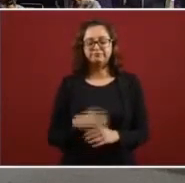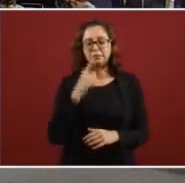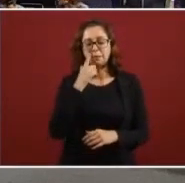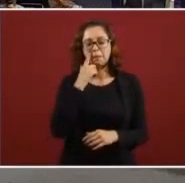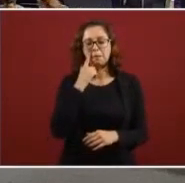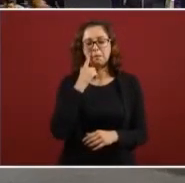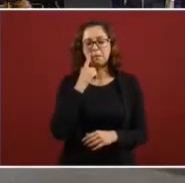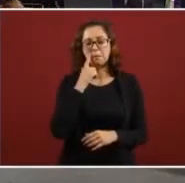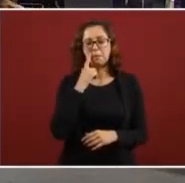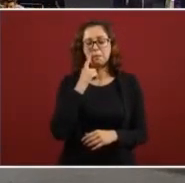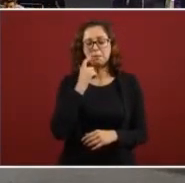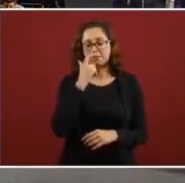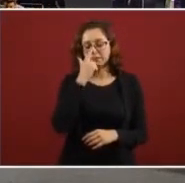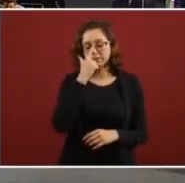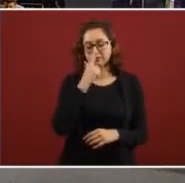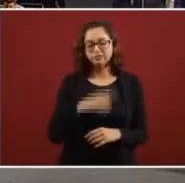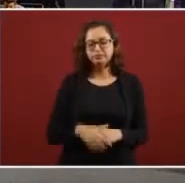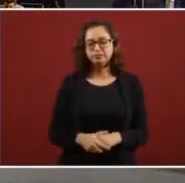for questions and answers.